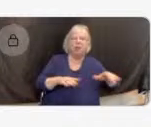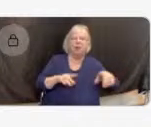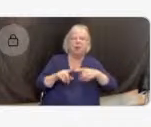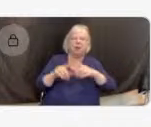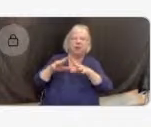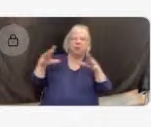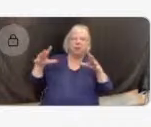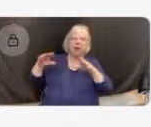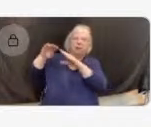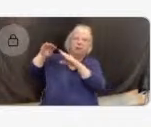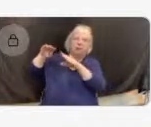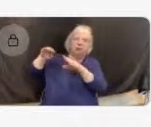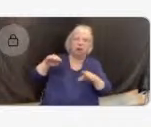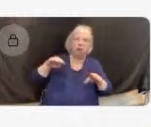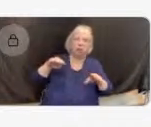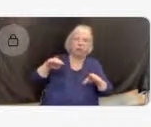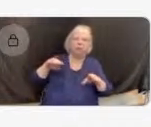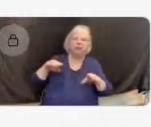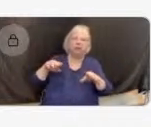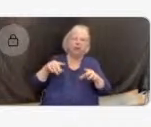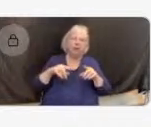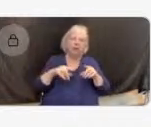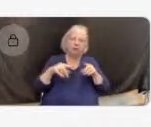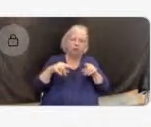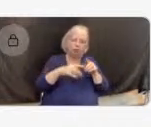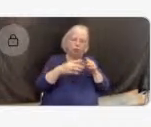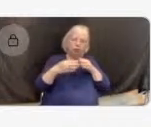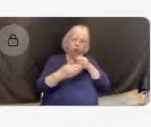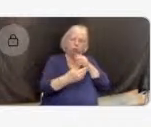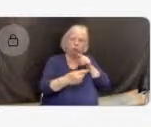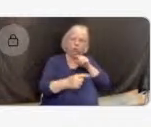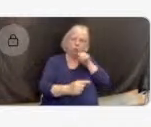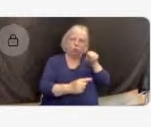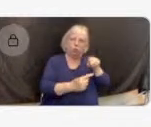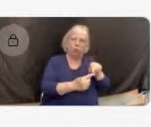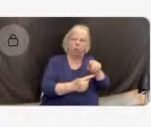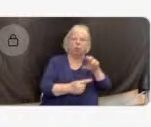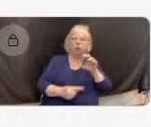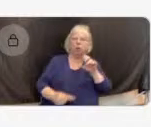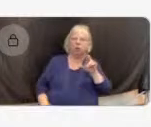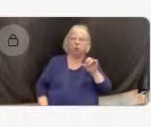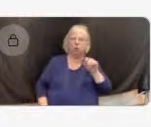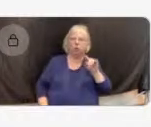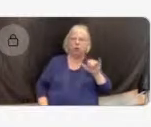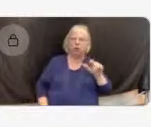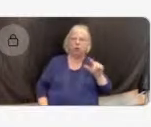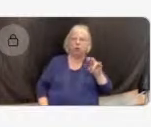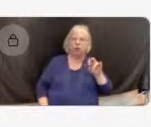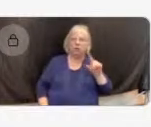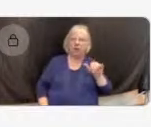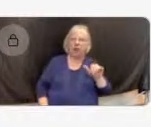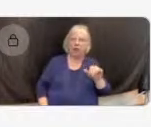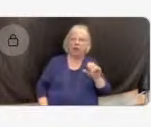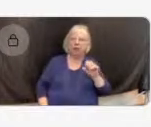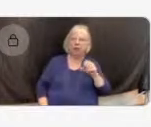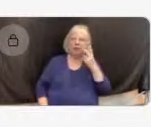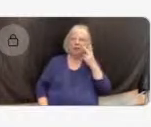slope south toward Crystal Valley. As you can see on the plat on the slide, the north